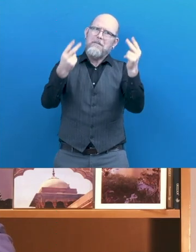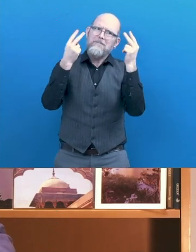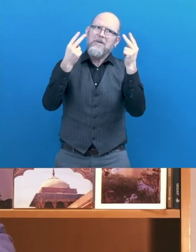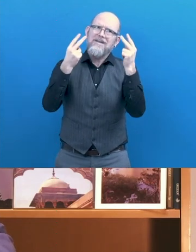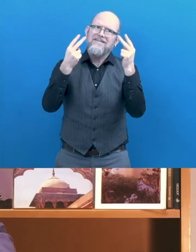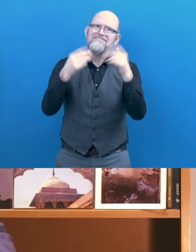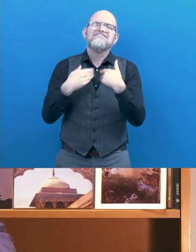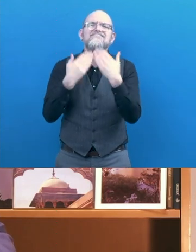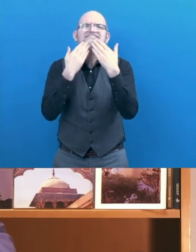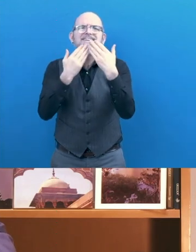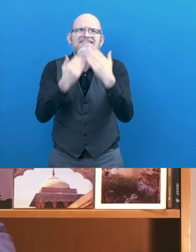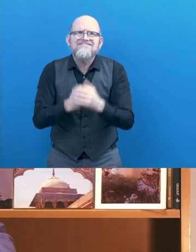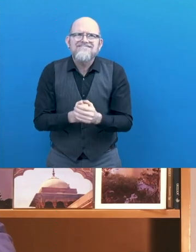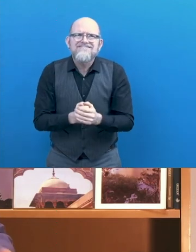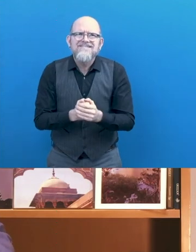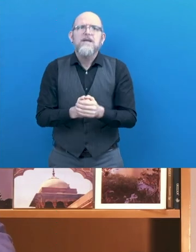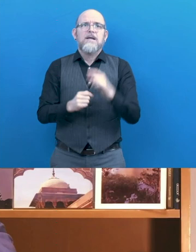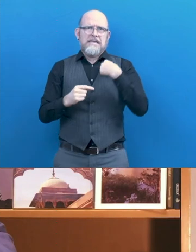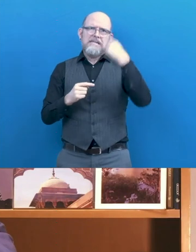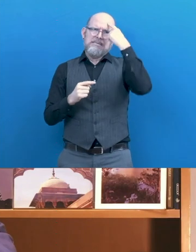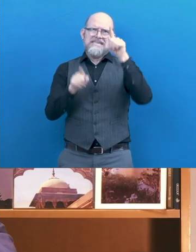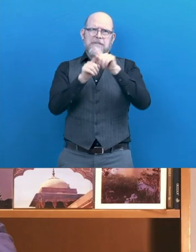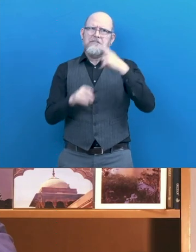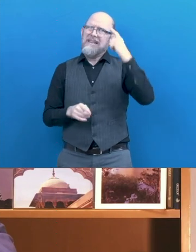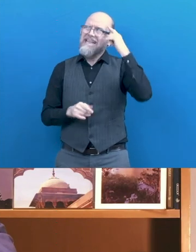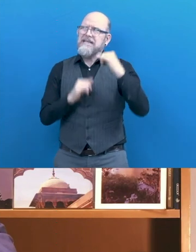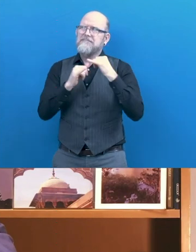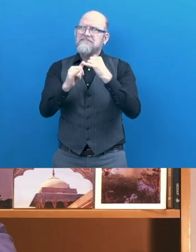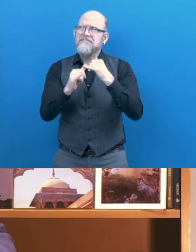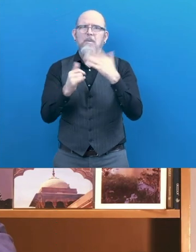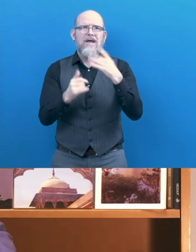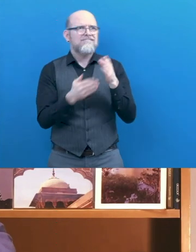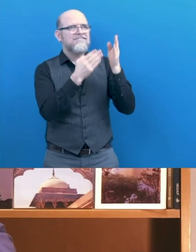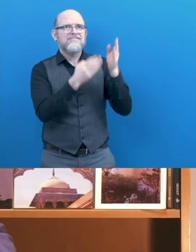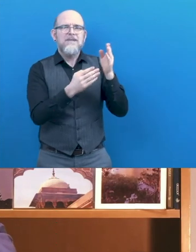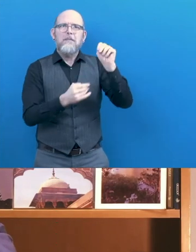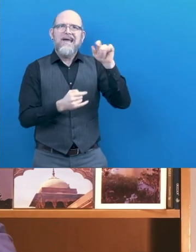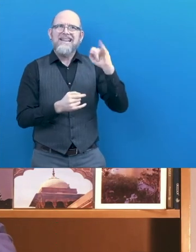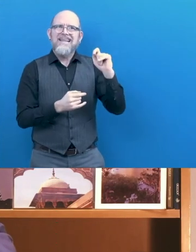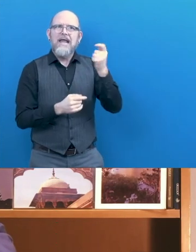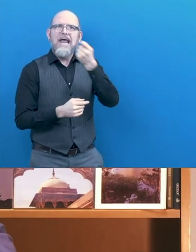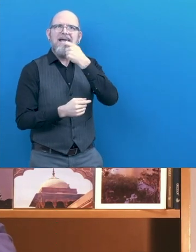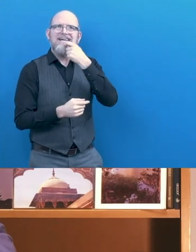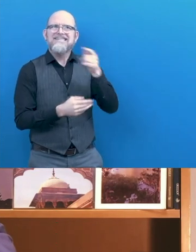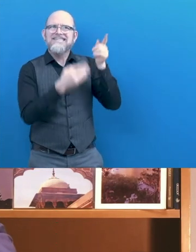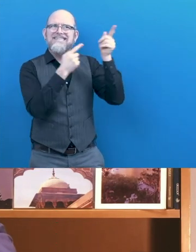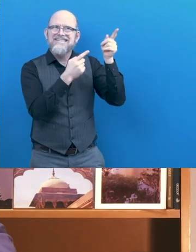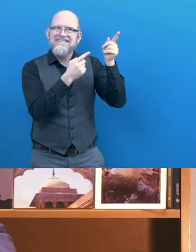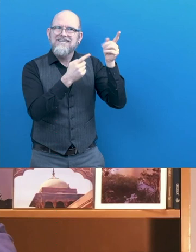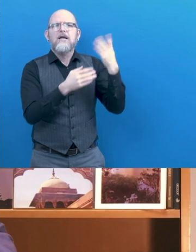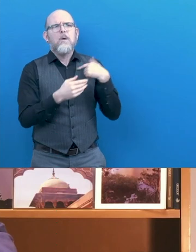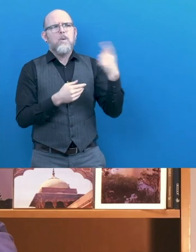you. And I think I speak for all of us in thanking Martin Essl. He's a very close